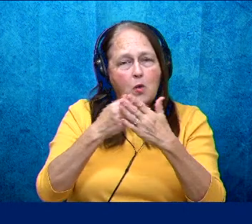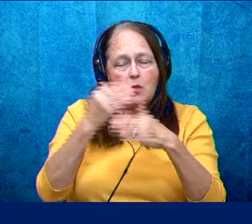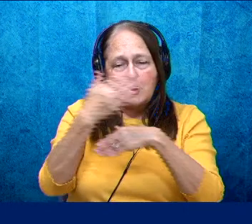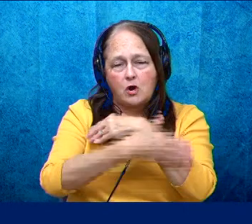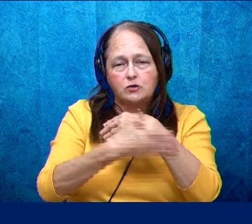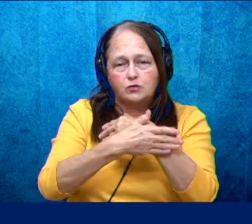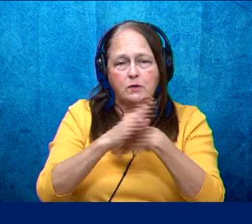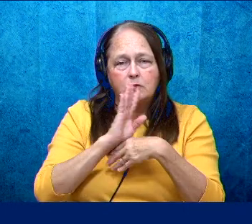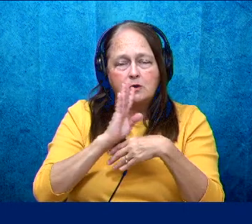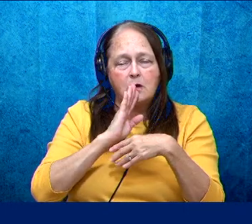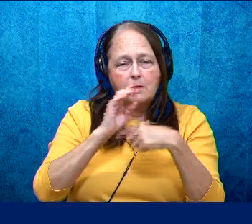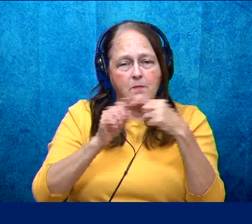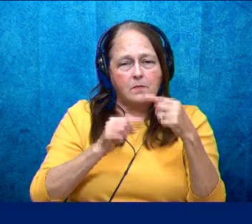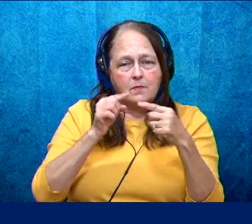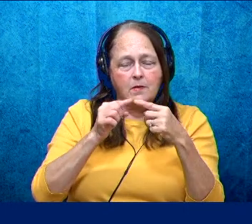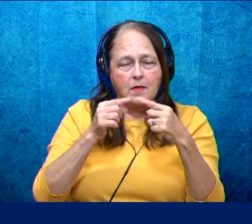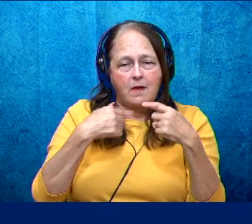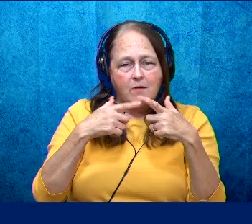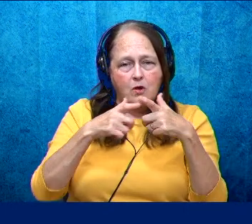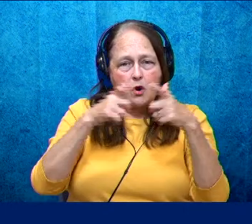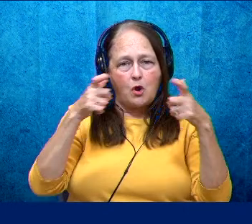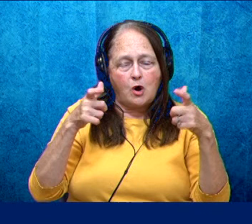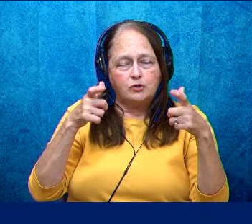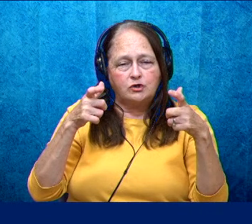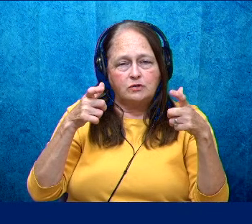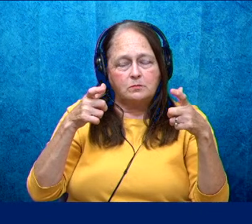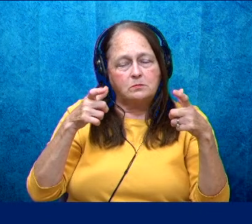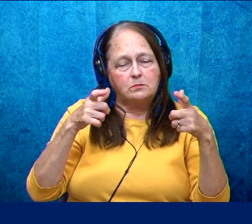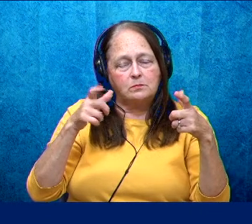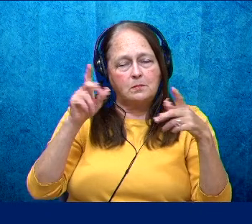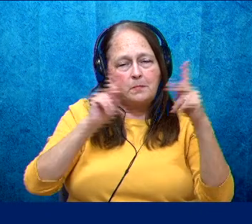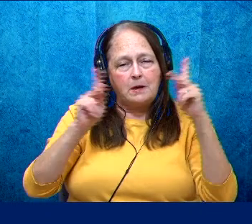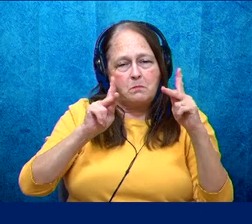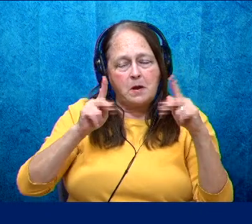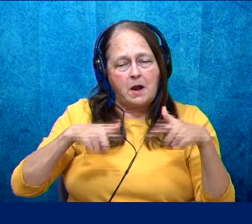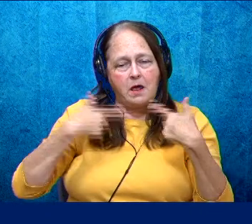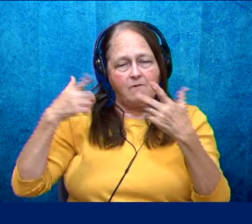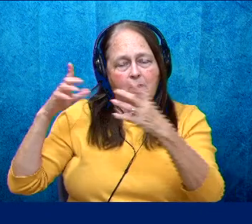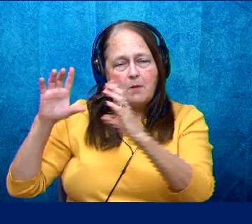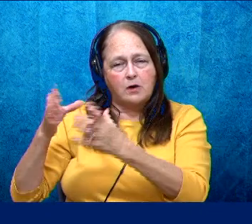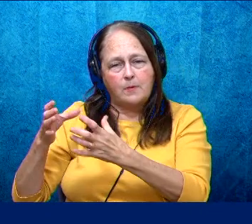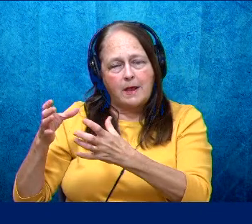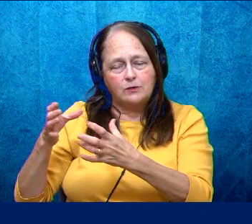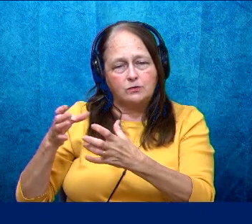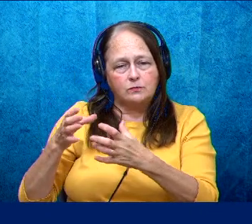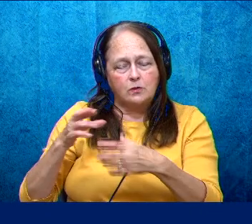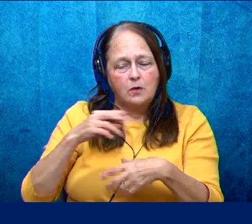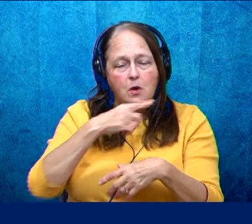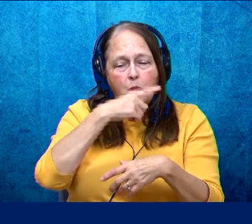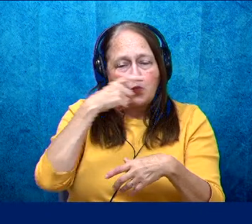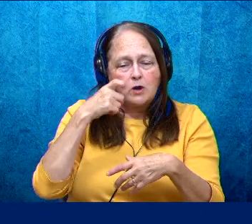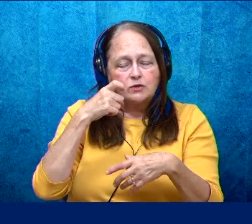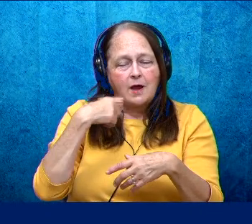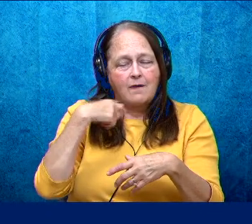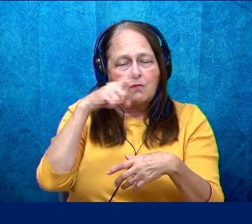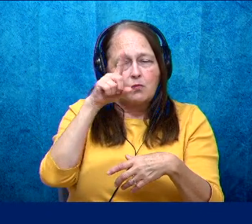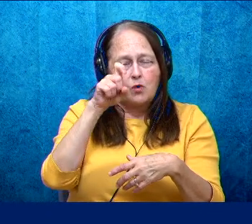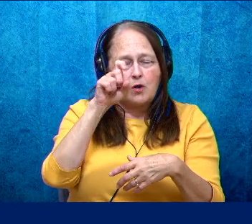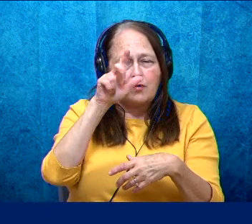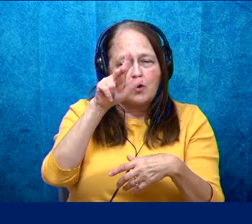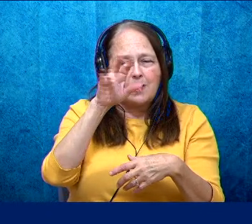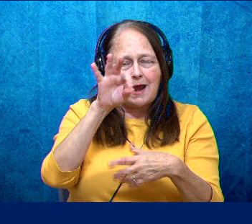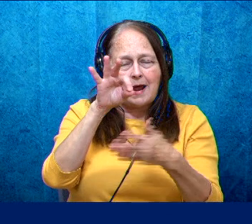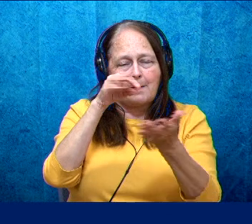talked about, which one has the largest population? Okay, Russia does, with 139 million